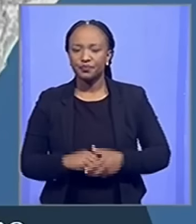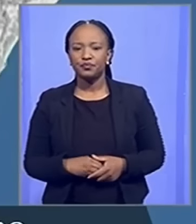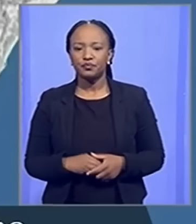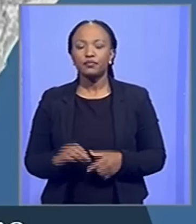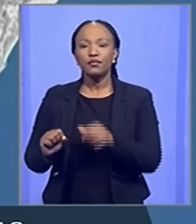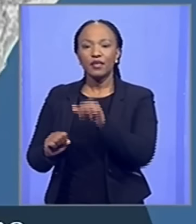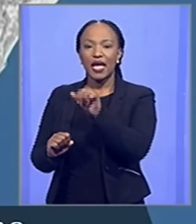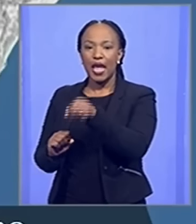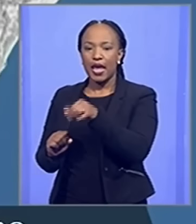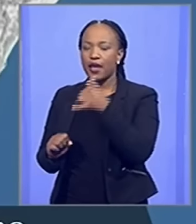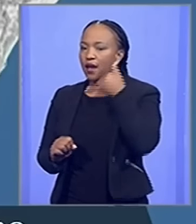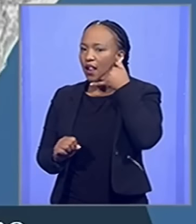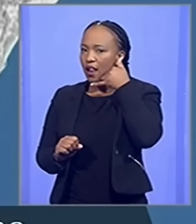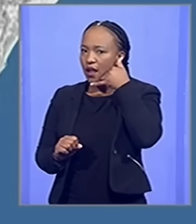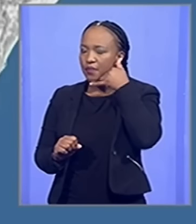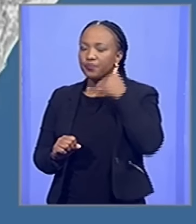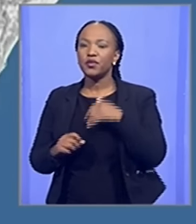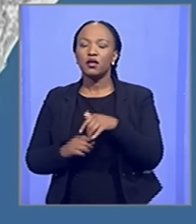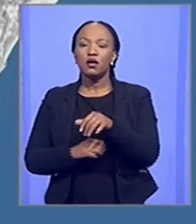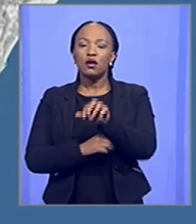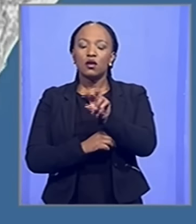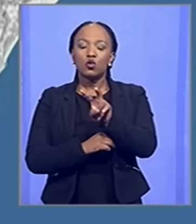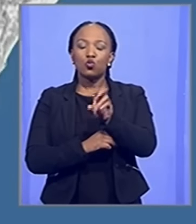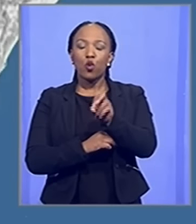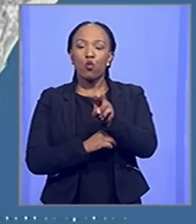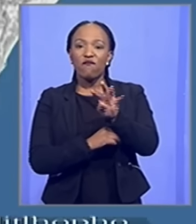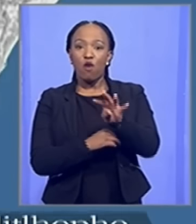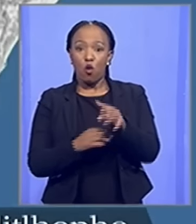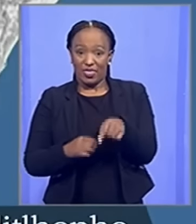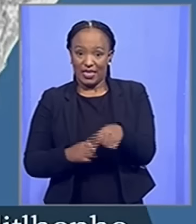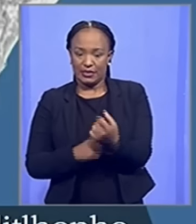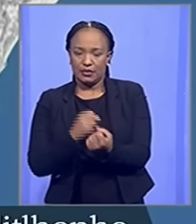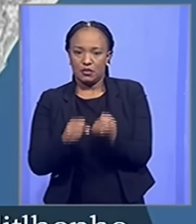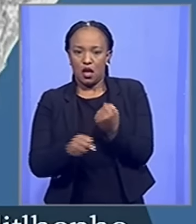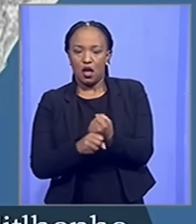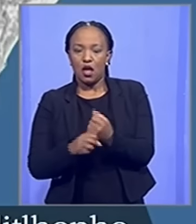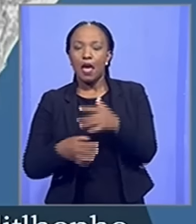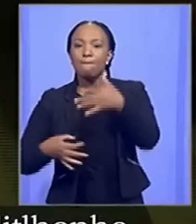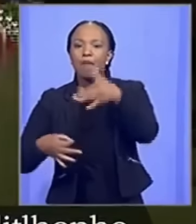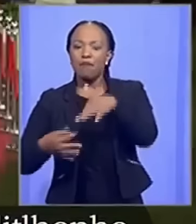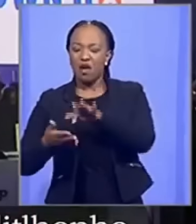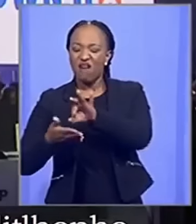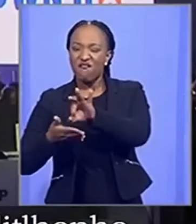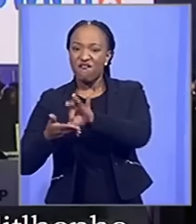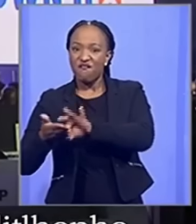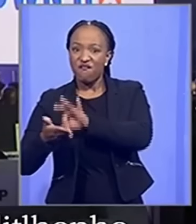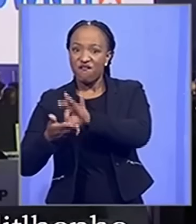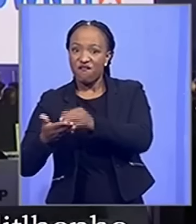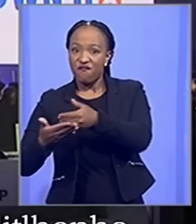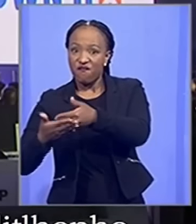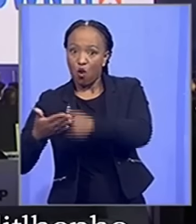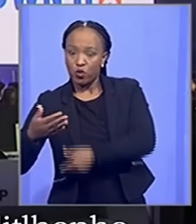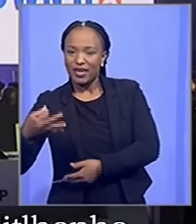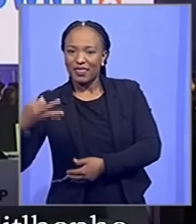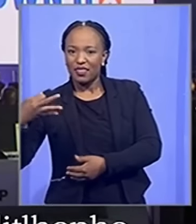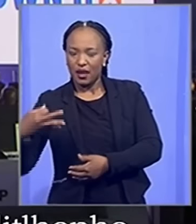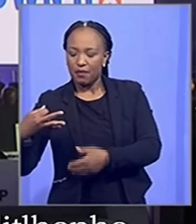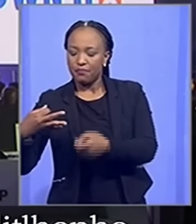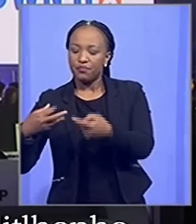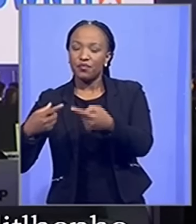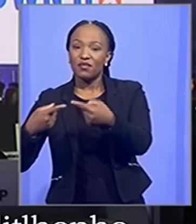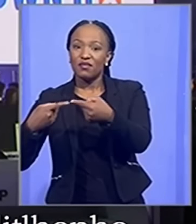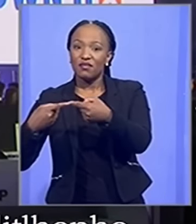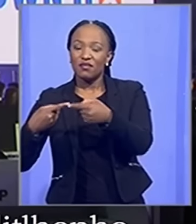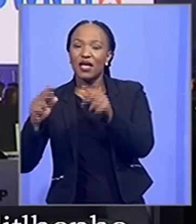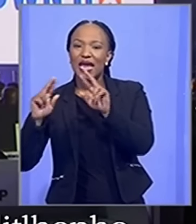Dibalote tsa rona tsa NPE 2024 di tlabe di le tharo jaaka go setse buile, e bong national ballot. National